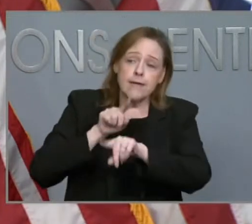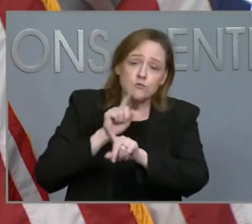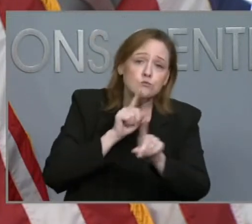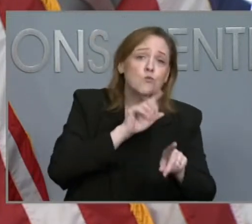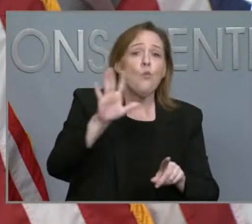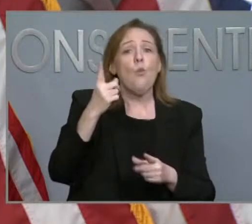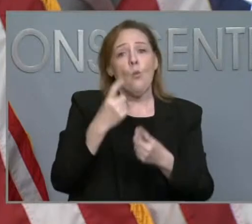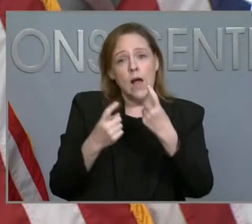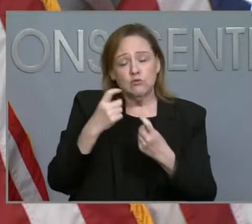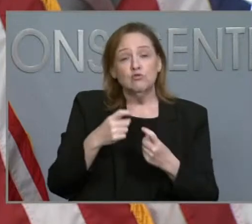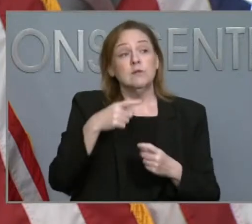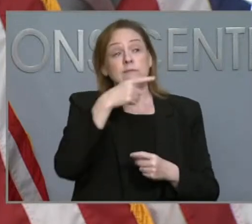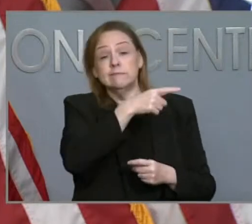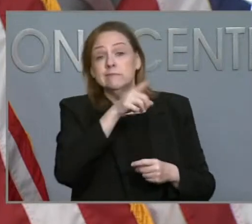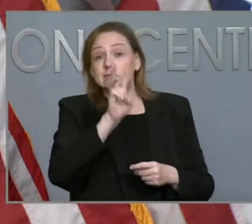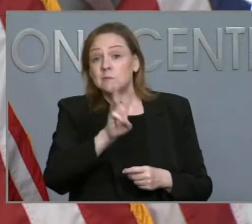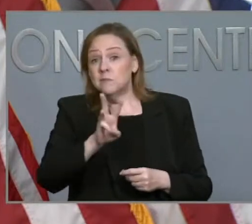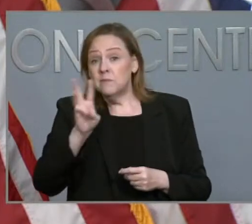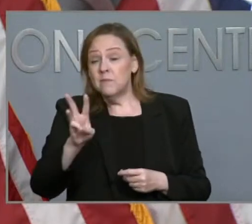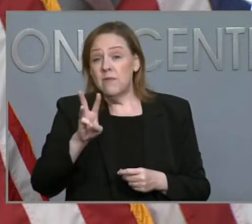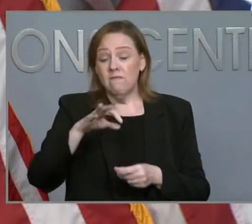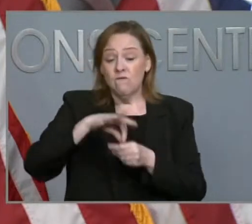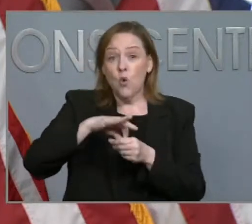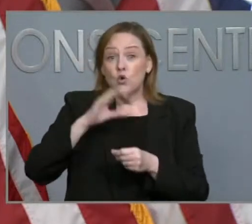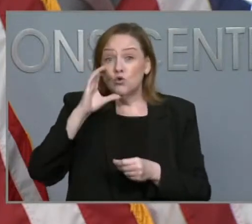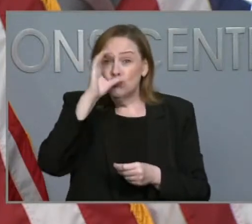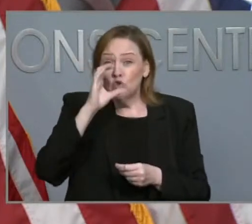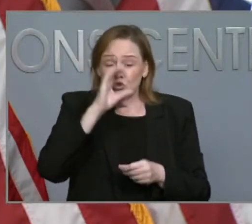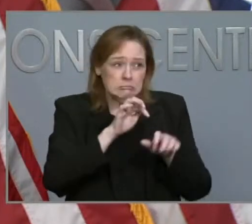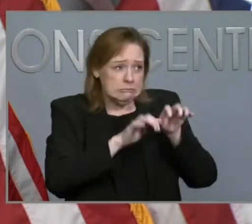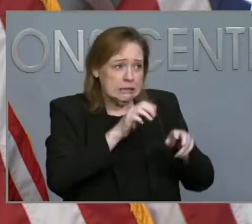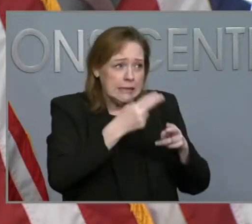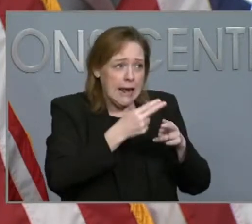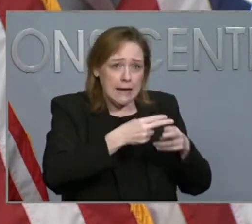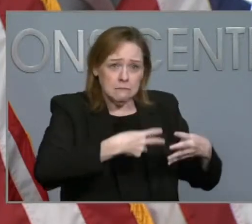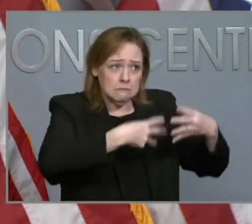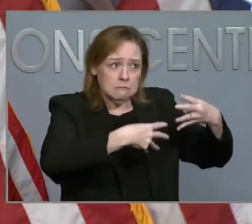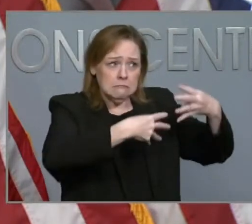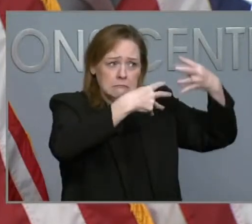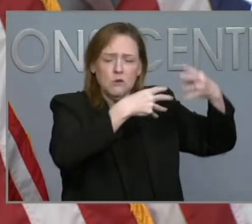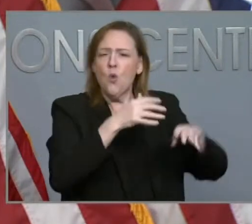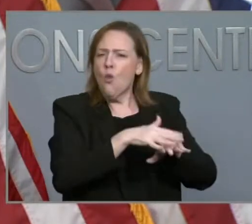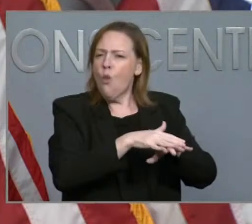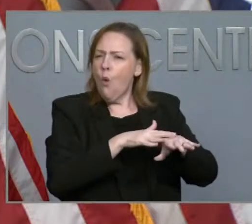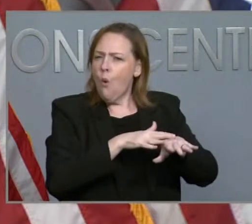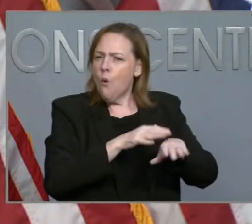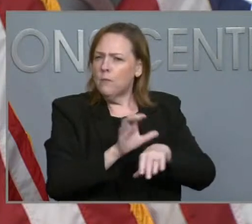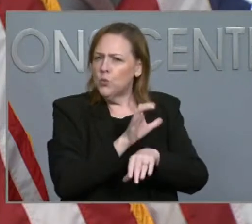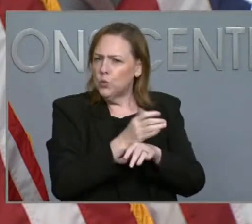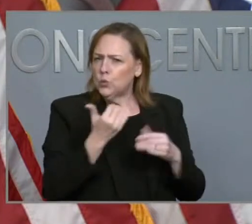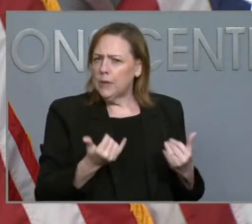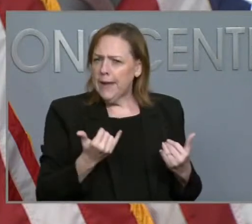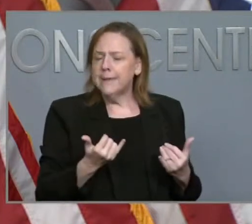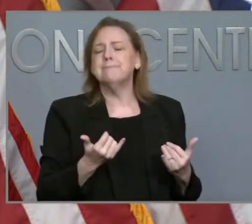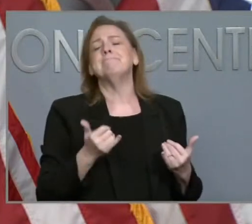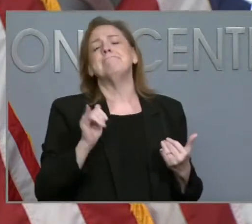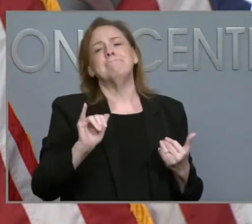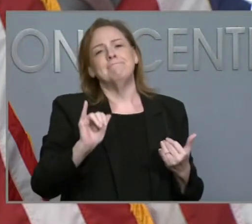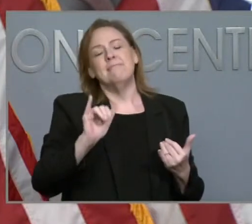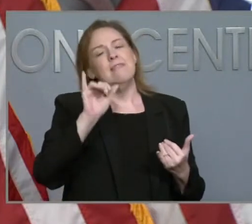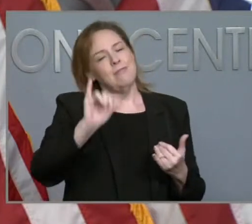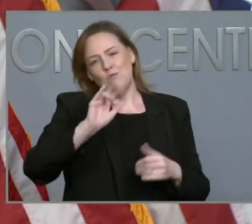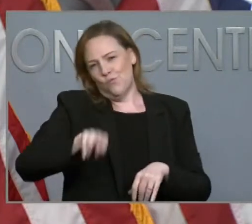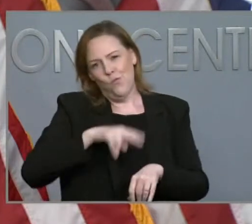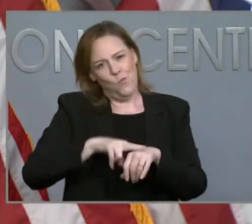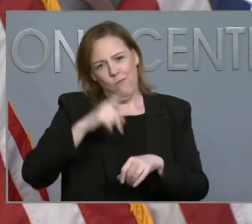voter search tool on ncsbe.gov has been running a bit slow today. This is not unusual for